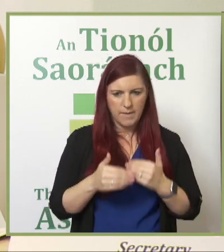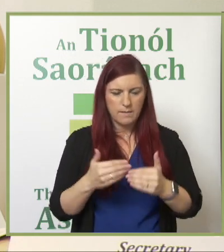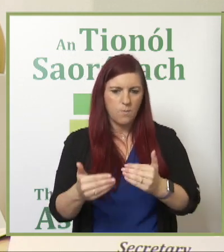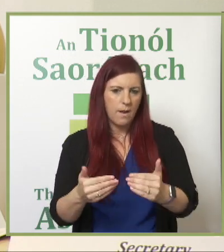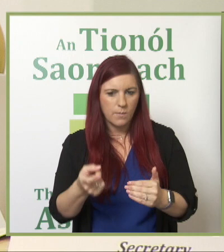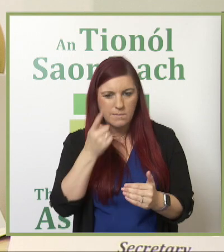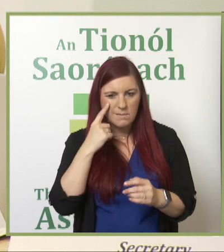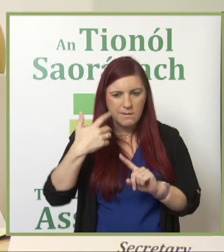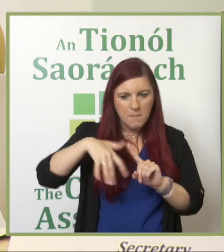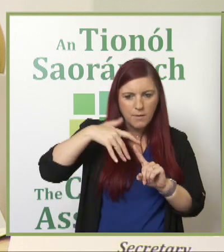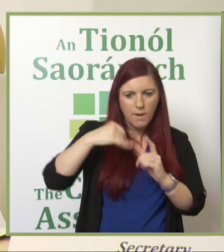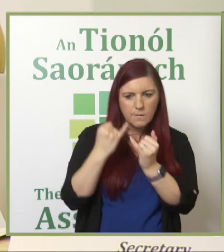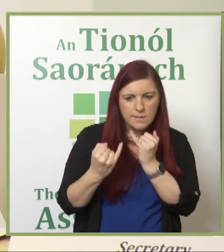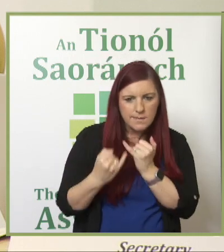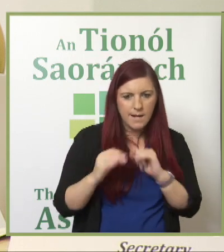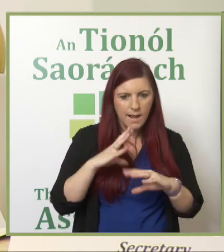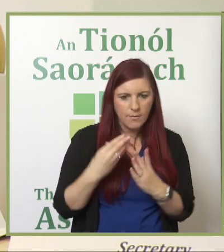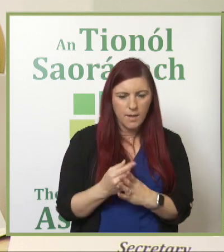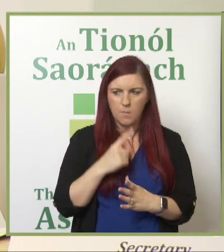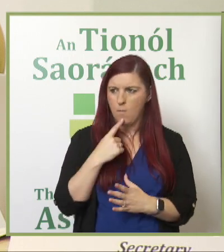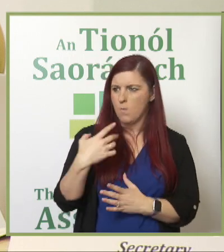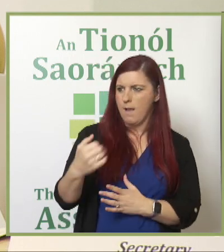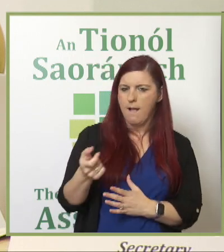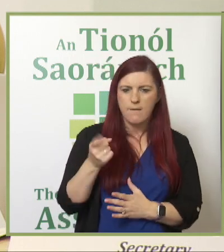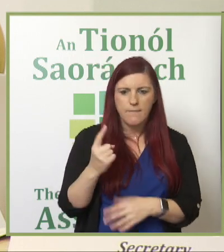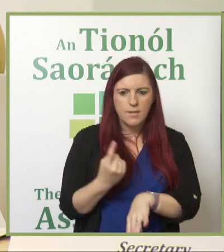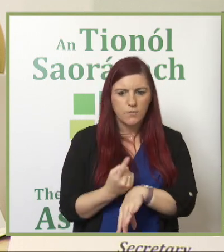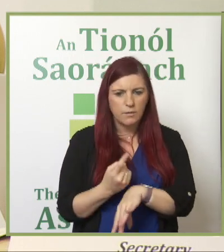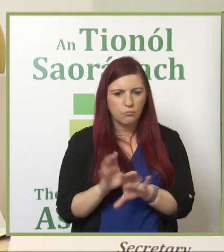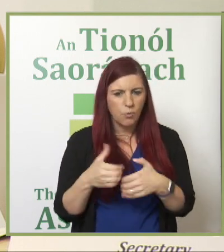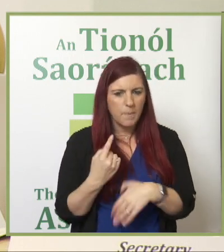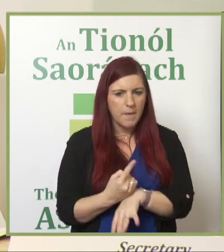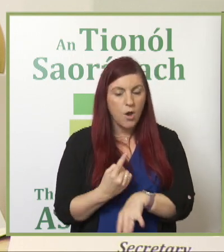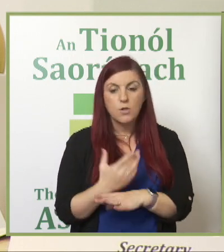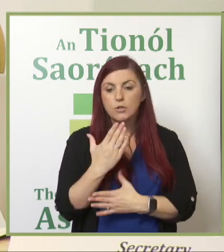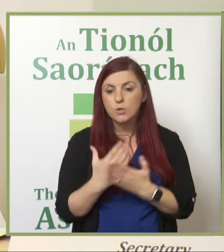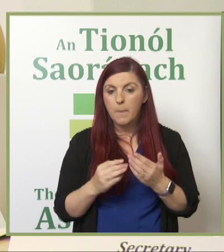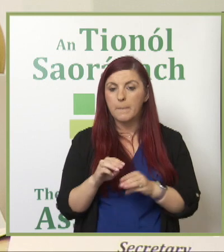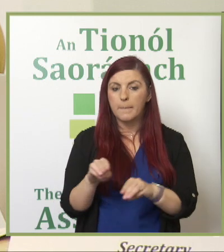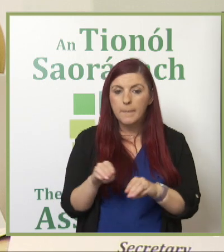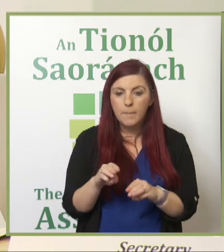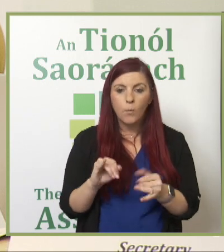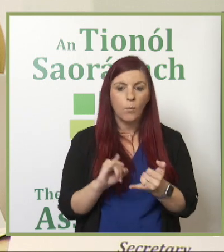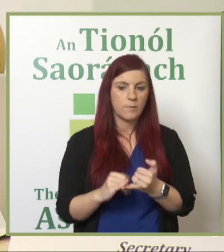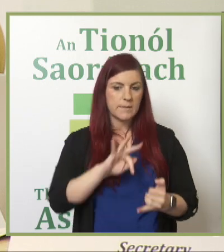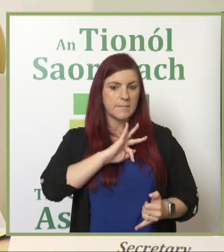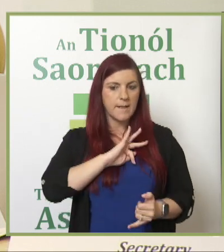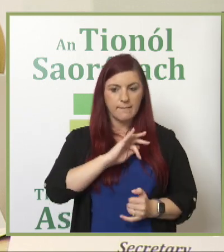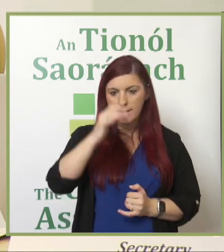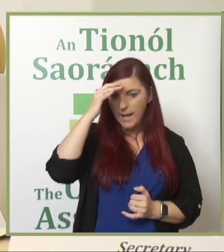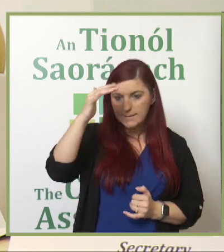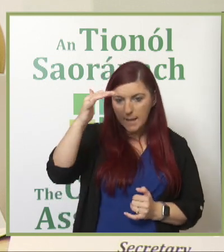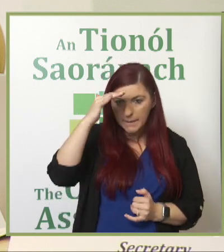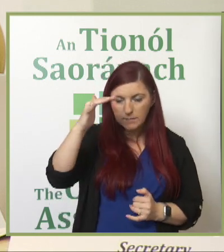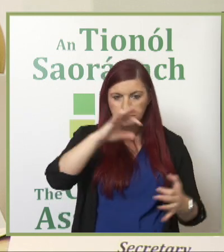of all of the people here. But we have in the advisory group some people who are academics in the field